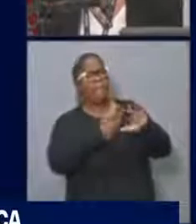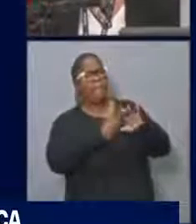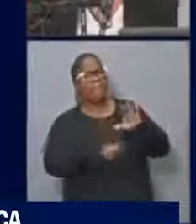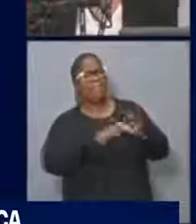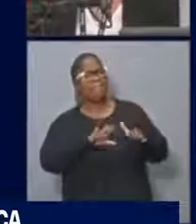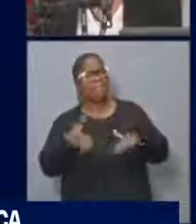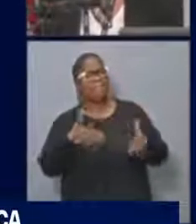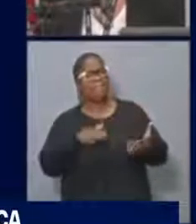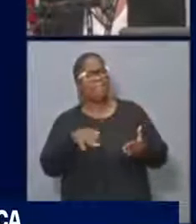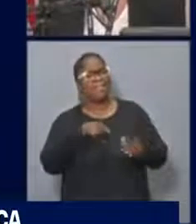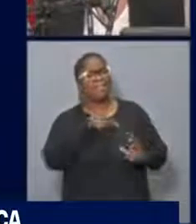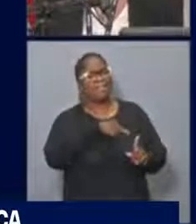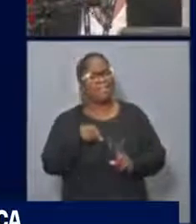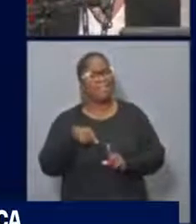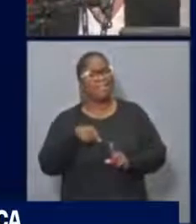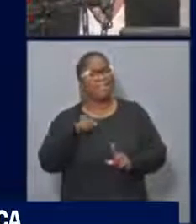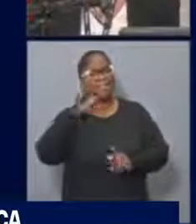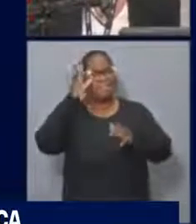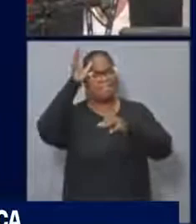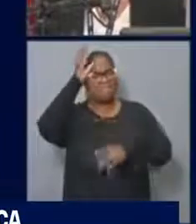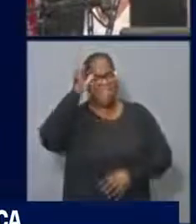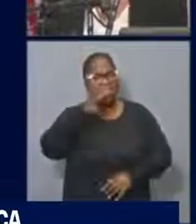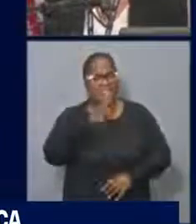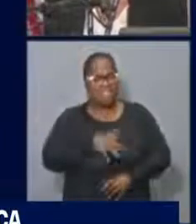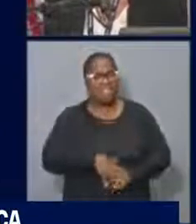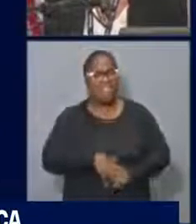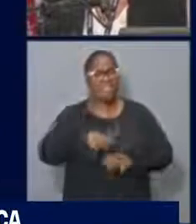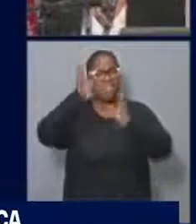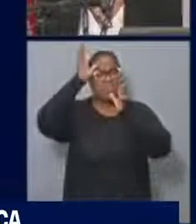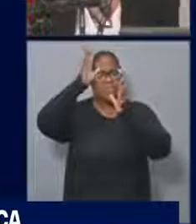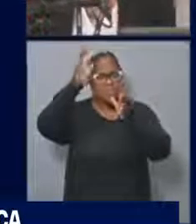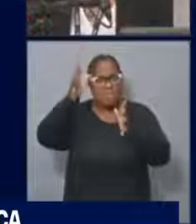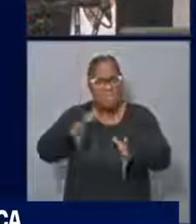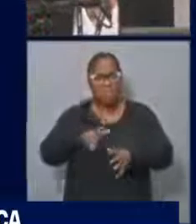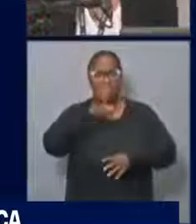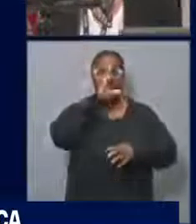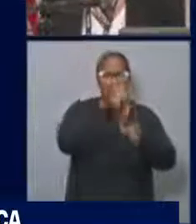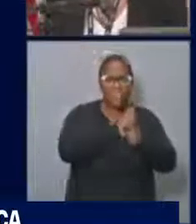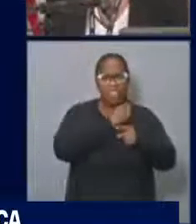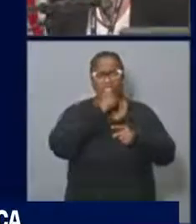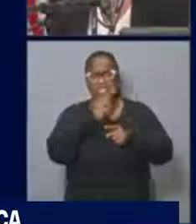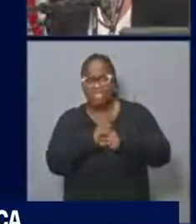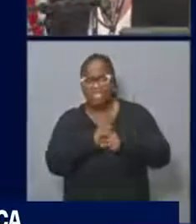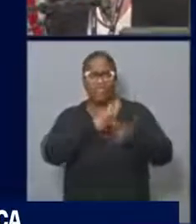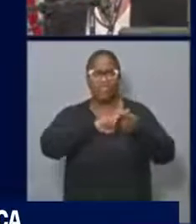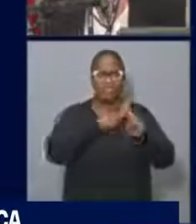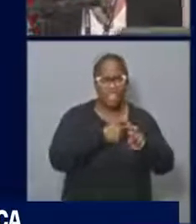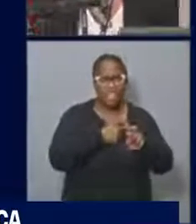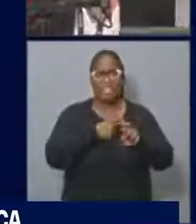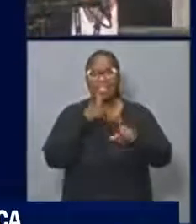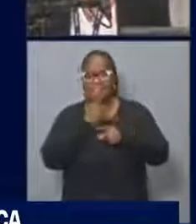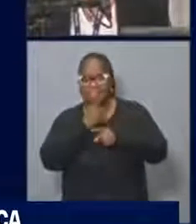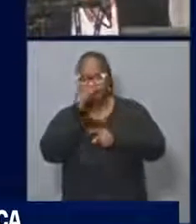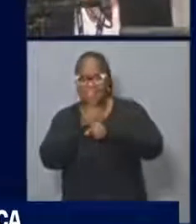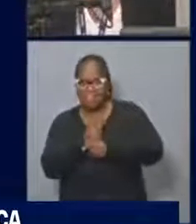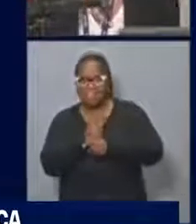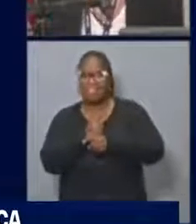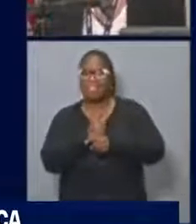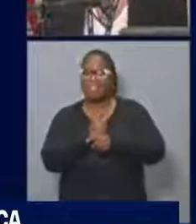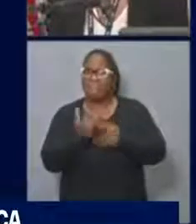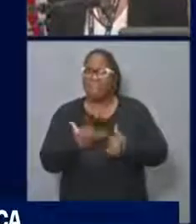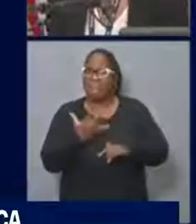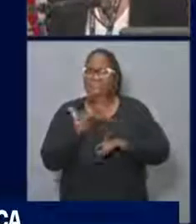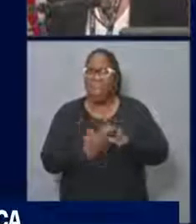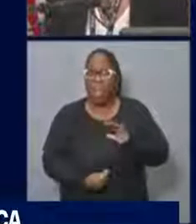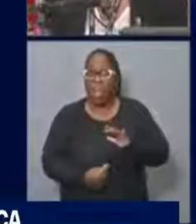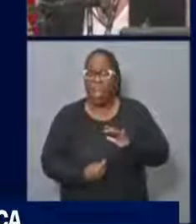grandparents, siblings, friends, and neighbors, and they've left a huge hold in the lives of their loved ones. And our prayers are with all of